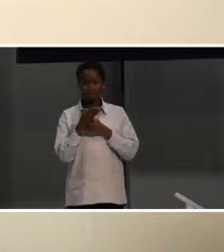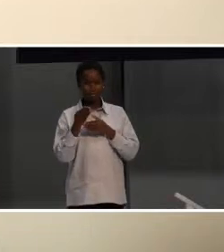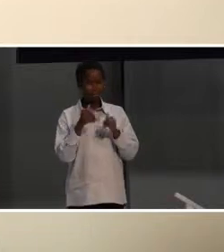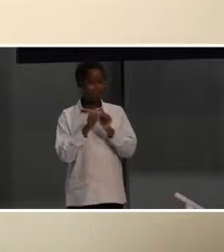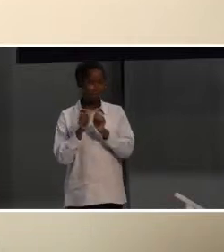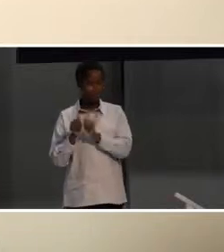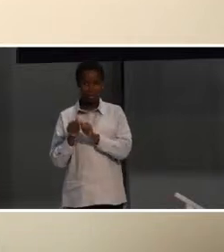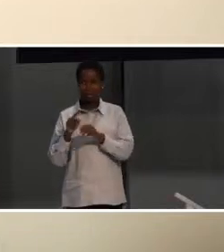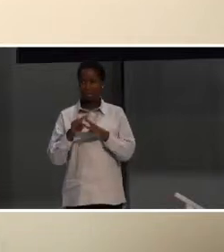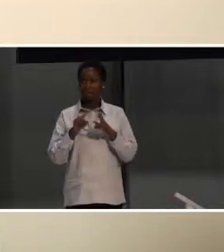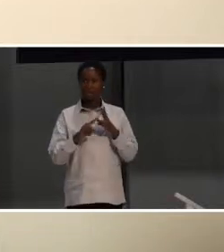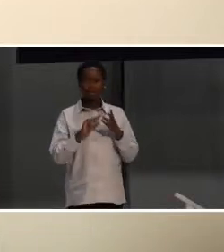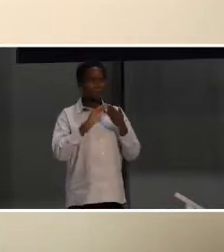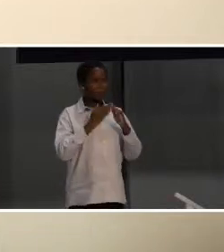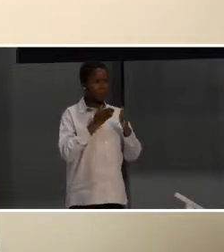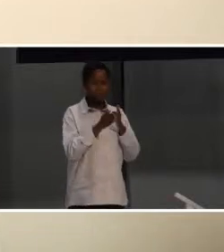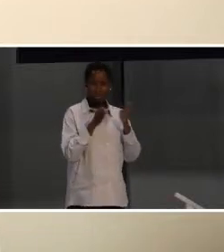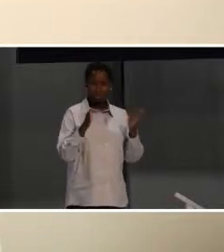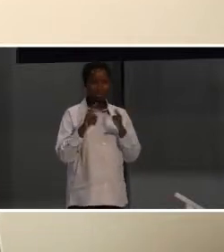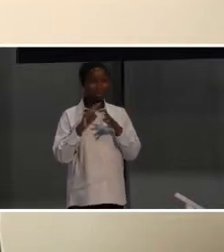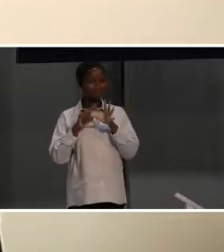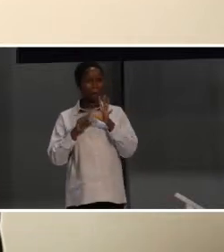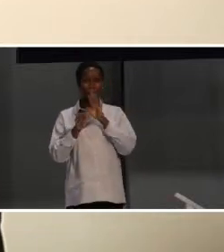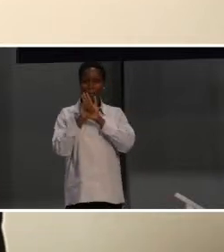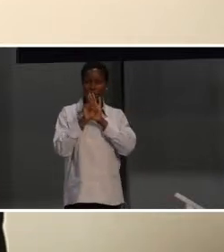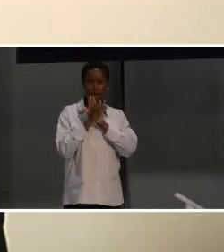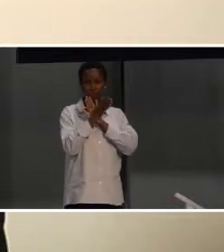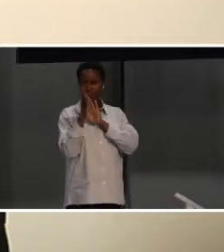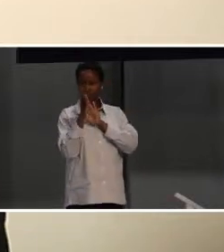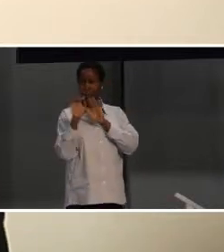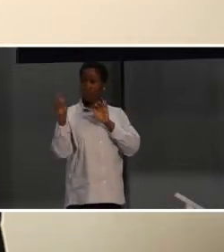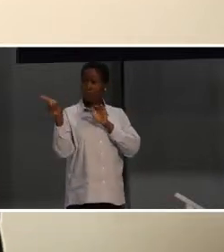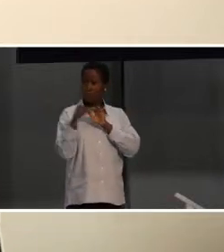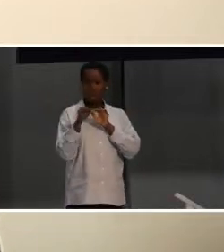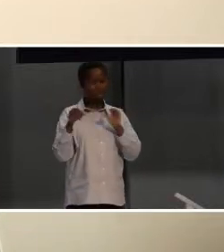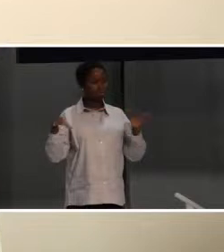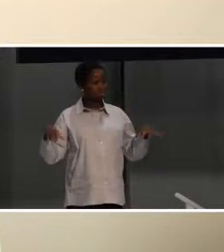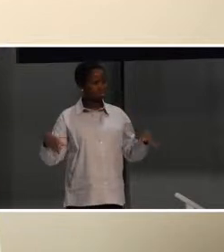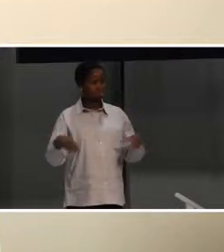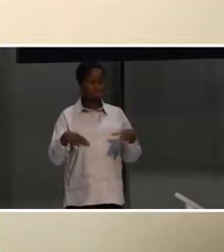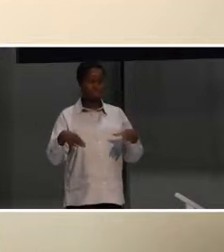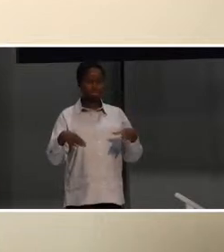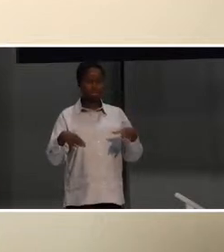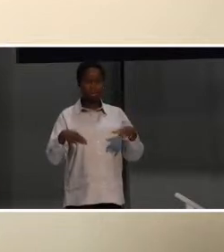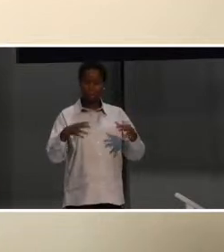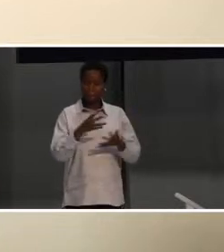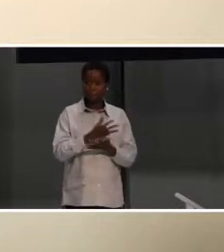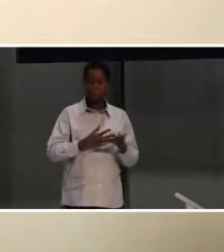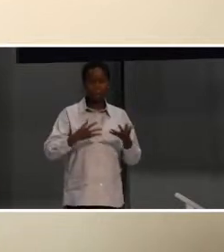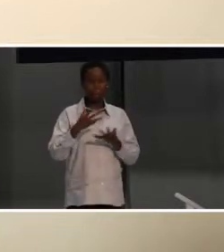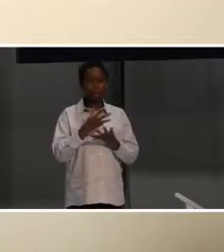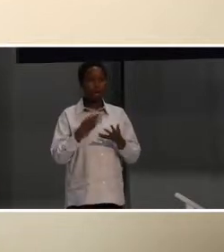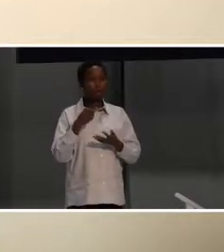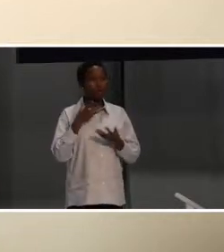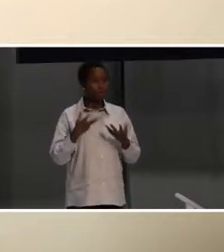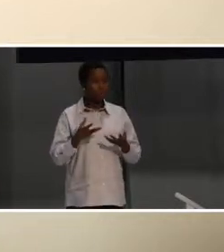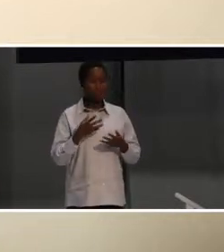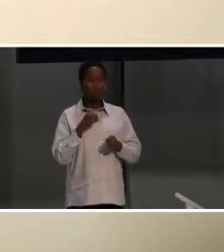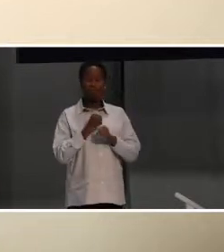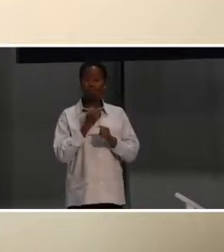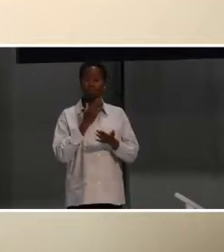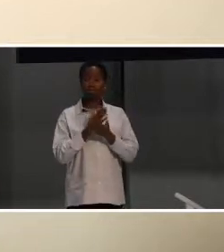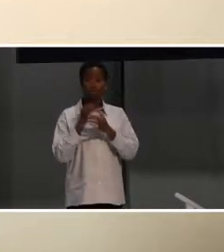media, and many other stakeholders. By enhancing the operational capacity of